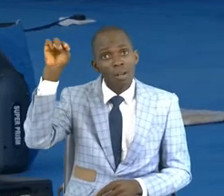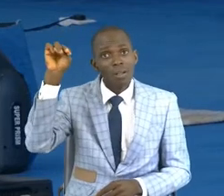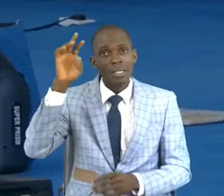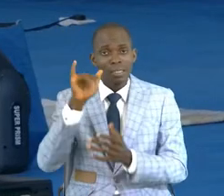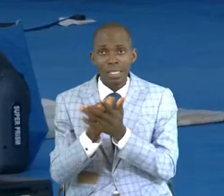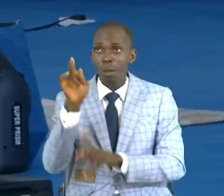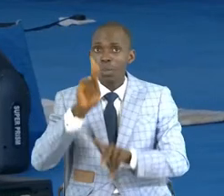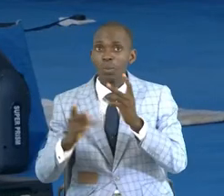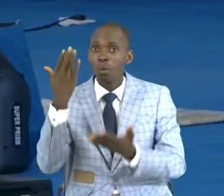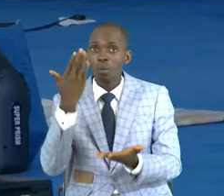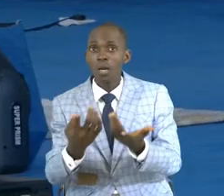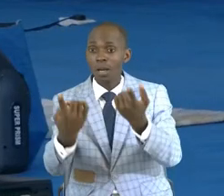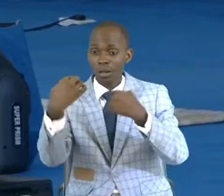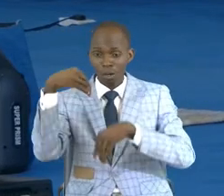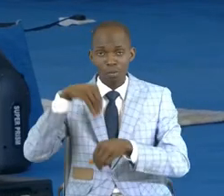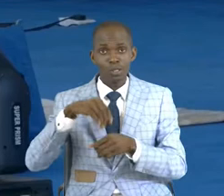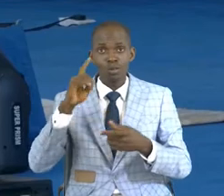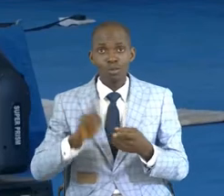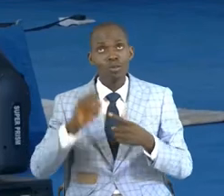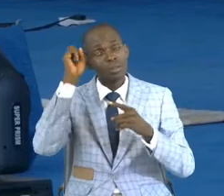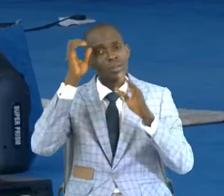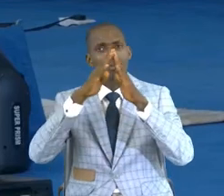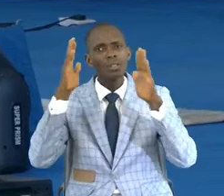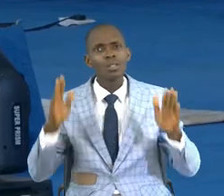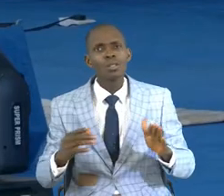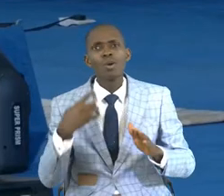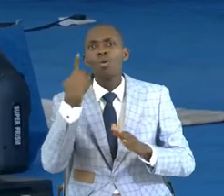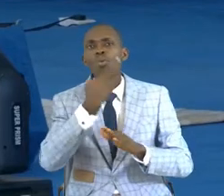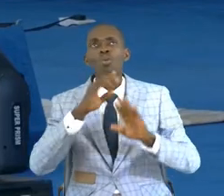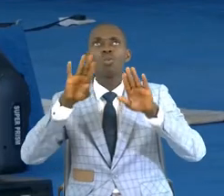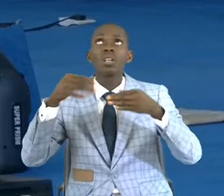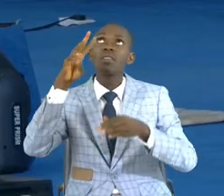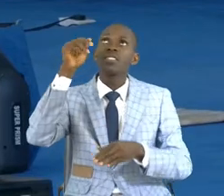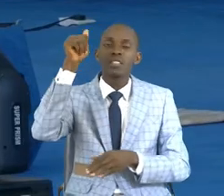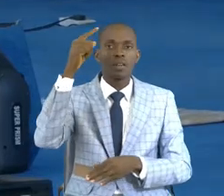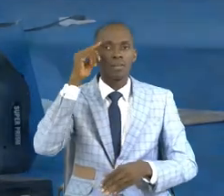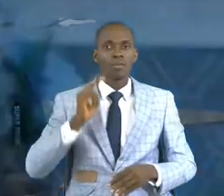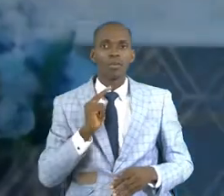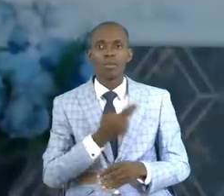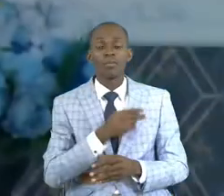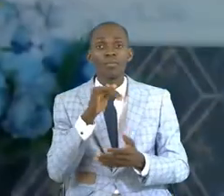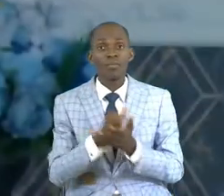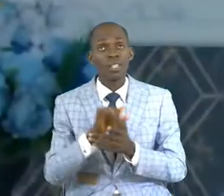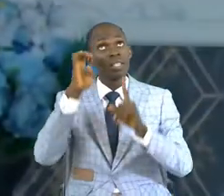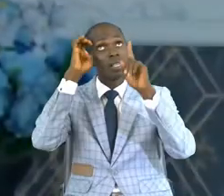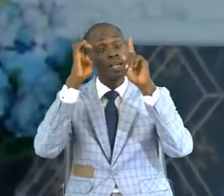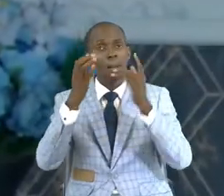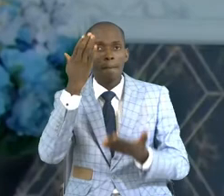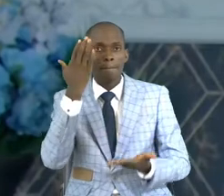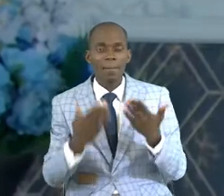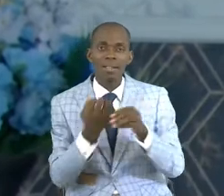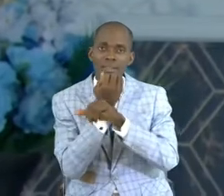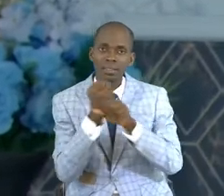come into the kingdom, who gave himself for us, that he might redeem us